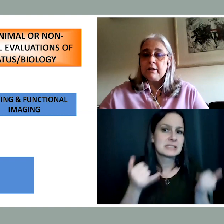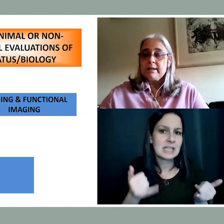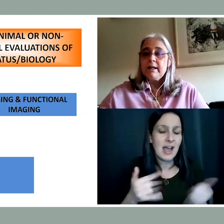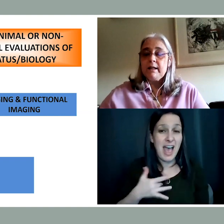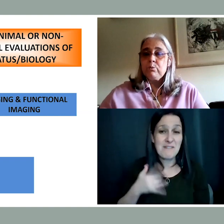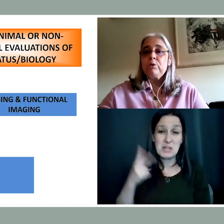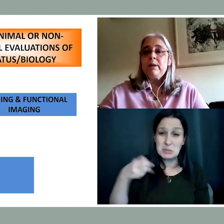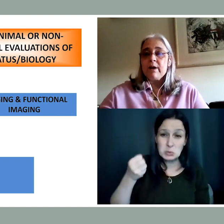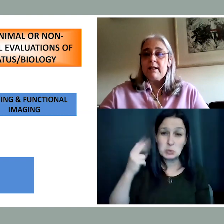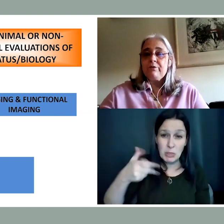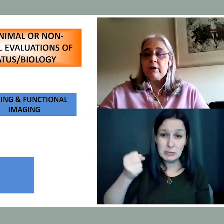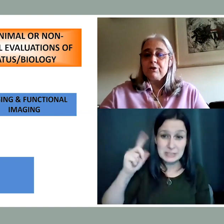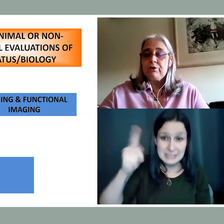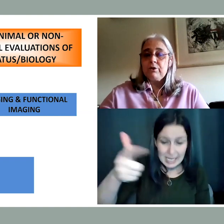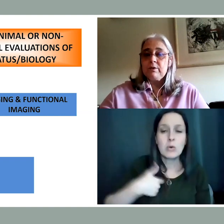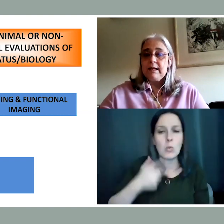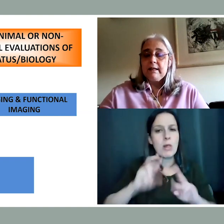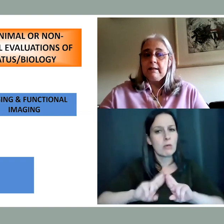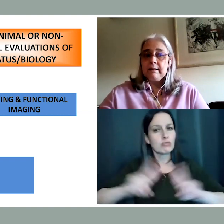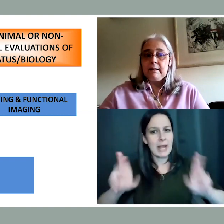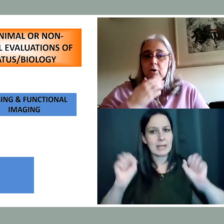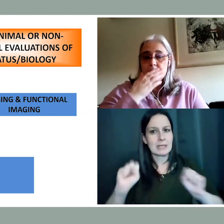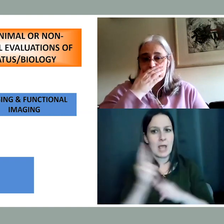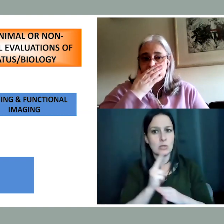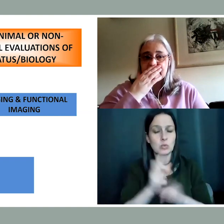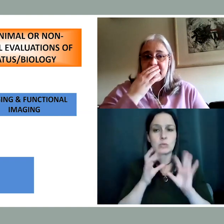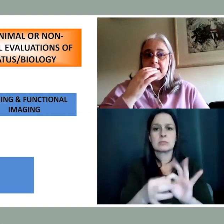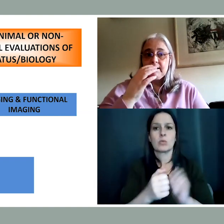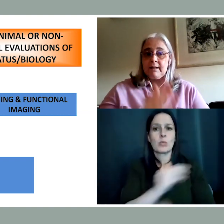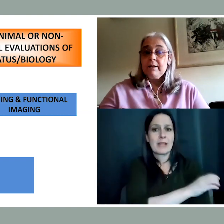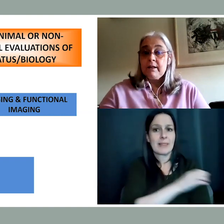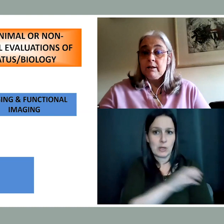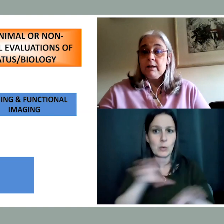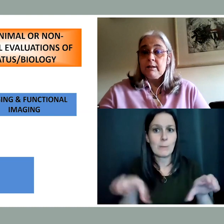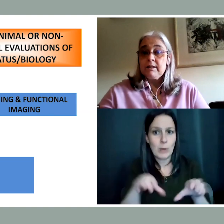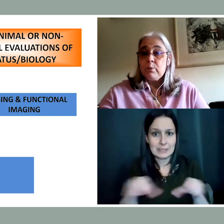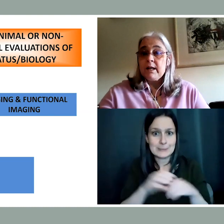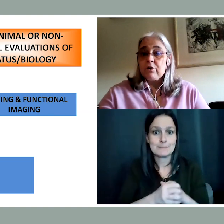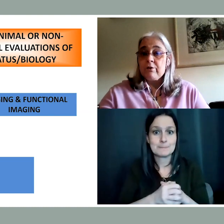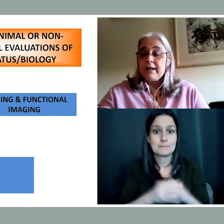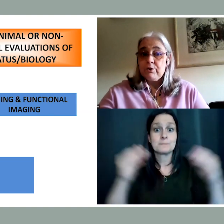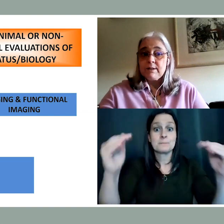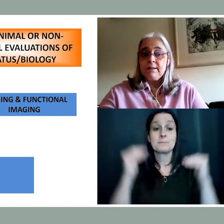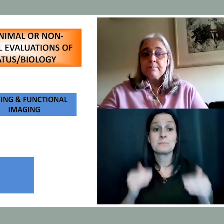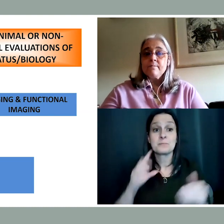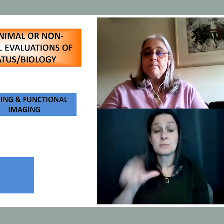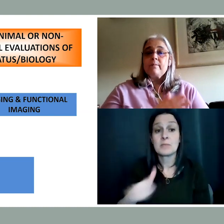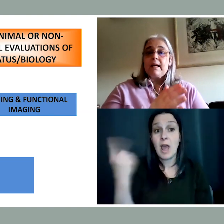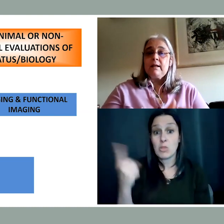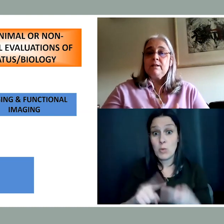of years, it will be ready for us to use in clinical practice. The other thing, and this we are already